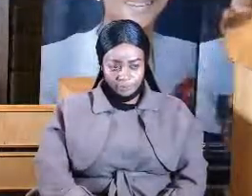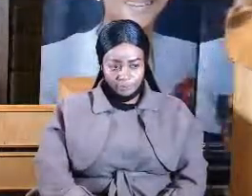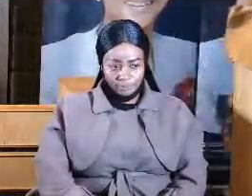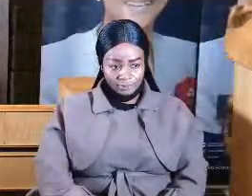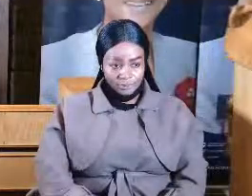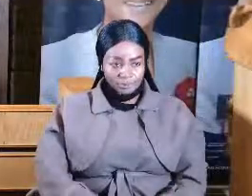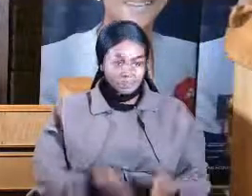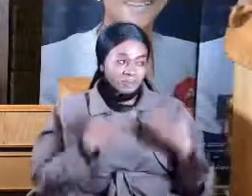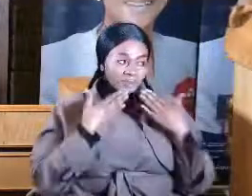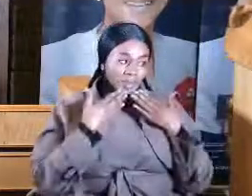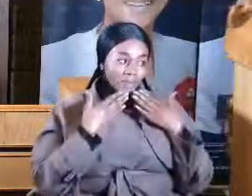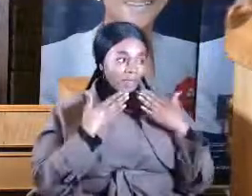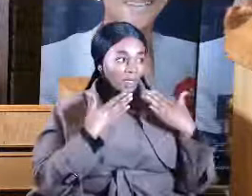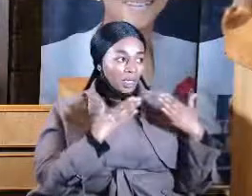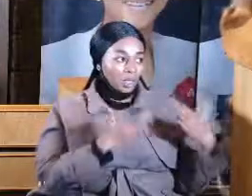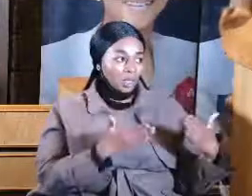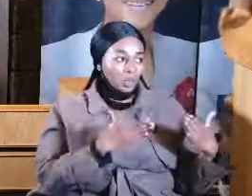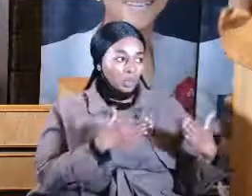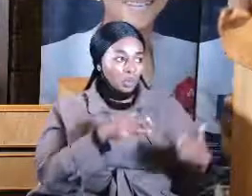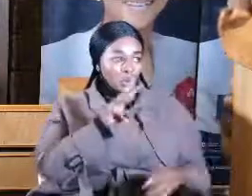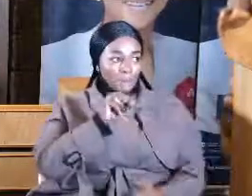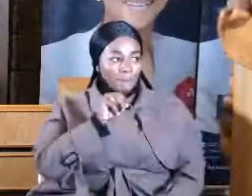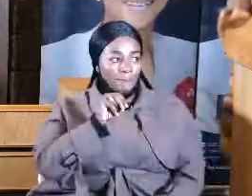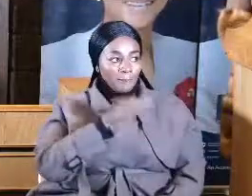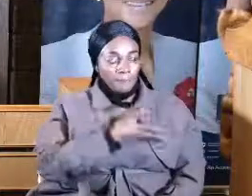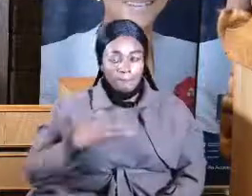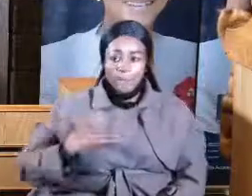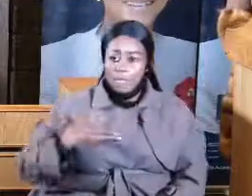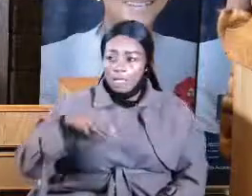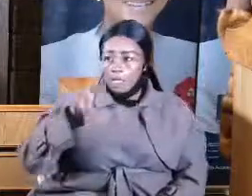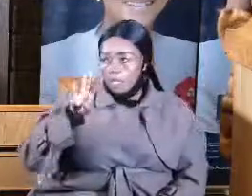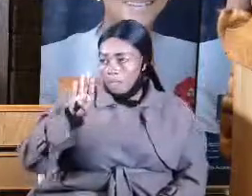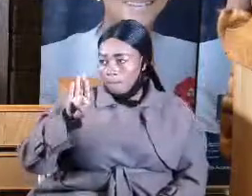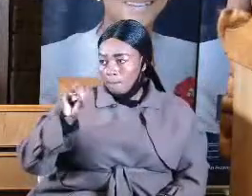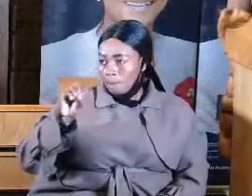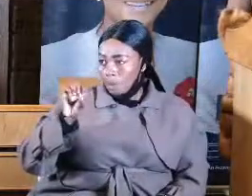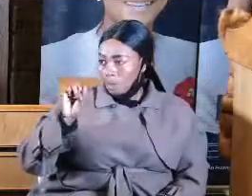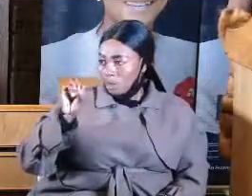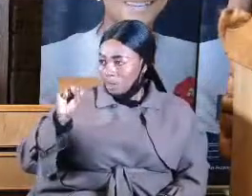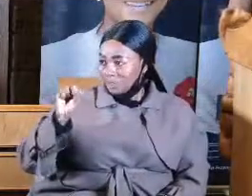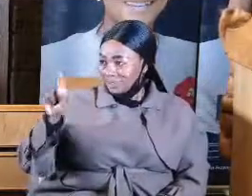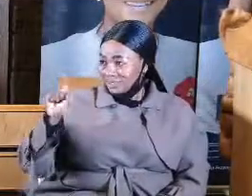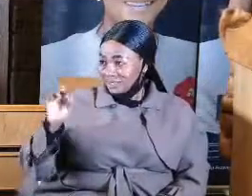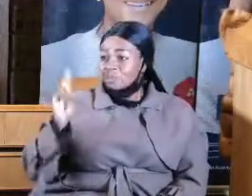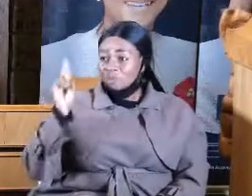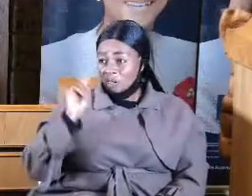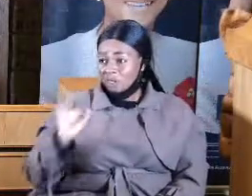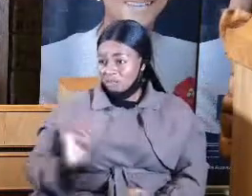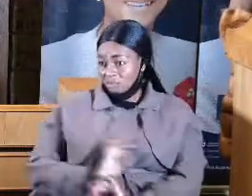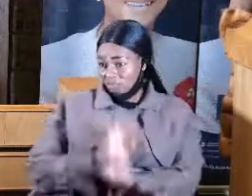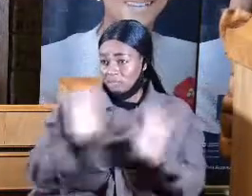Thank you very much, Ms. Boyson. And you heard her.